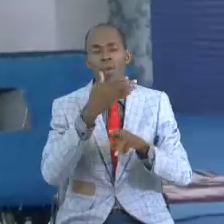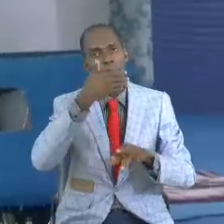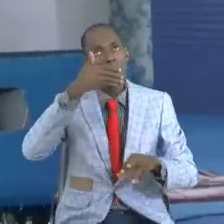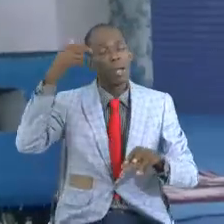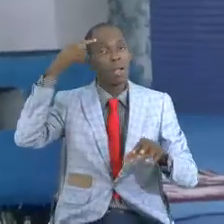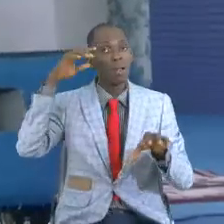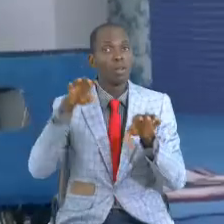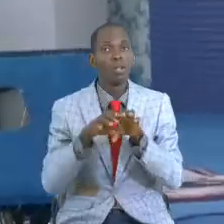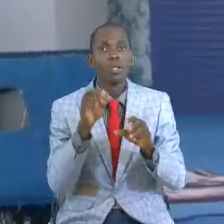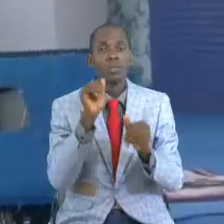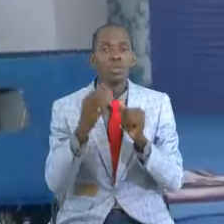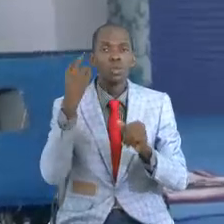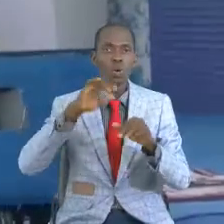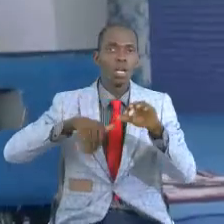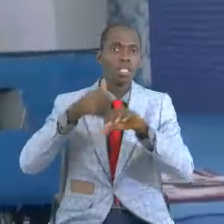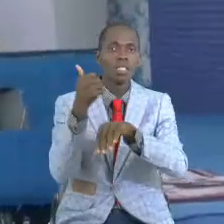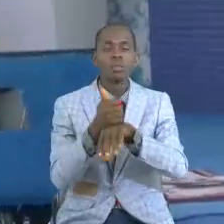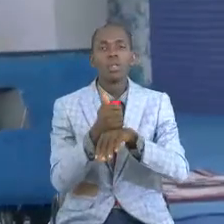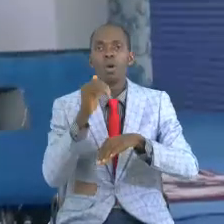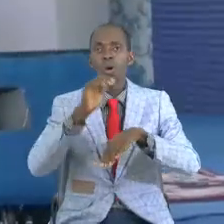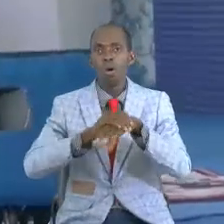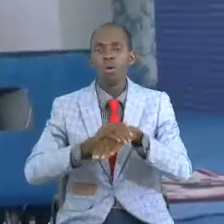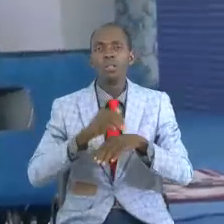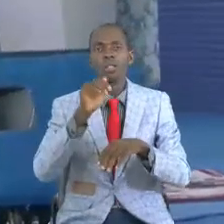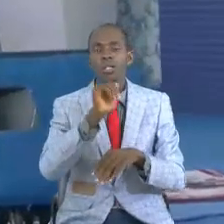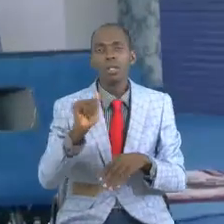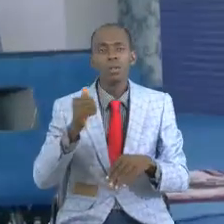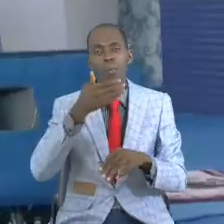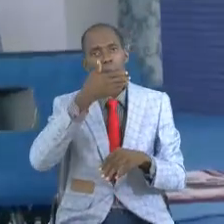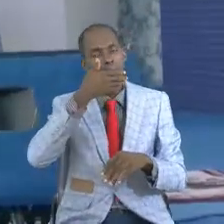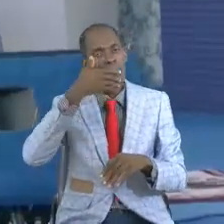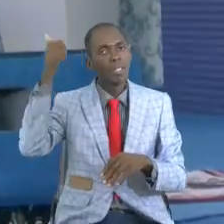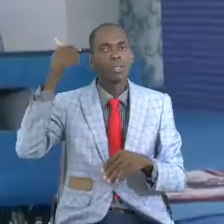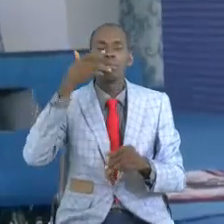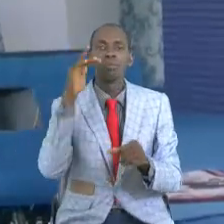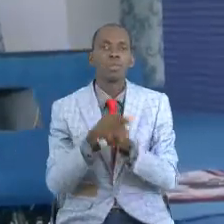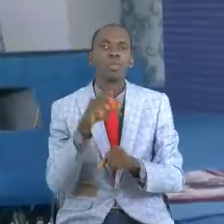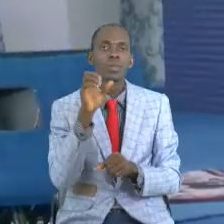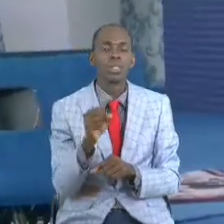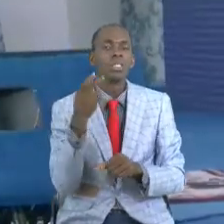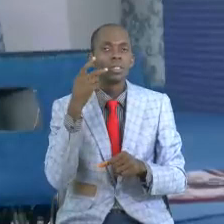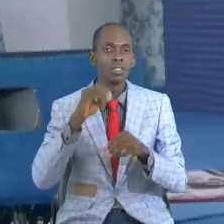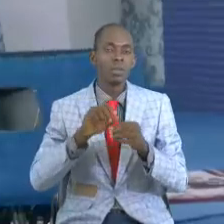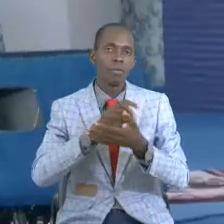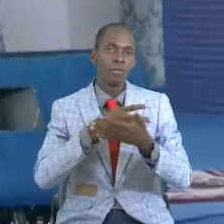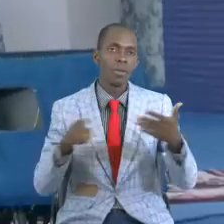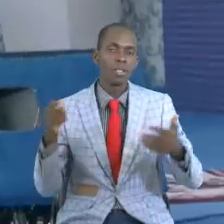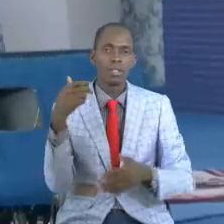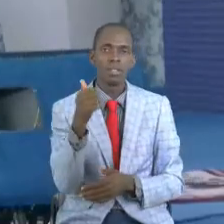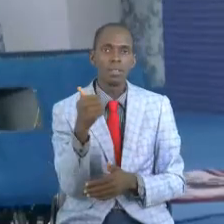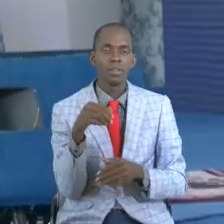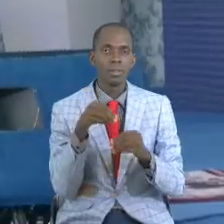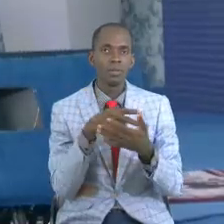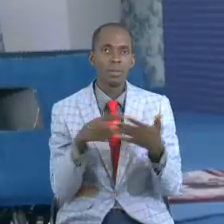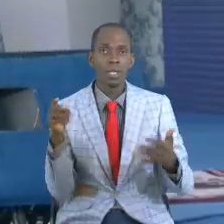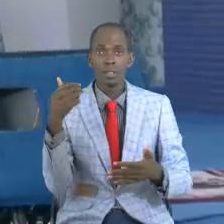was established upon better promises. Look at verse 10. It says in verse